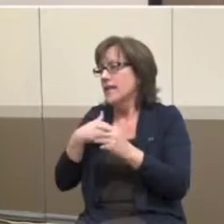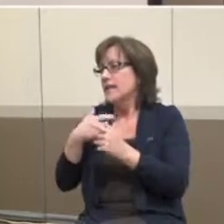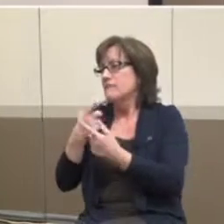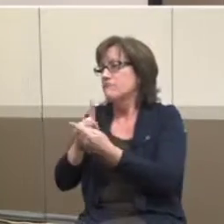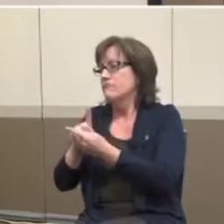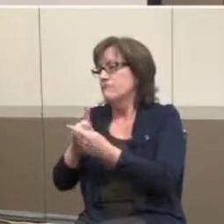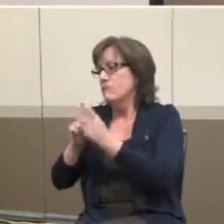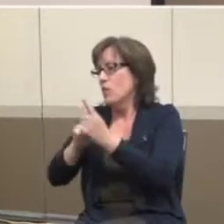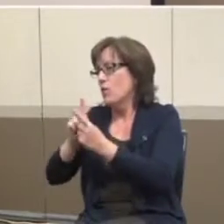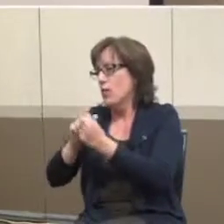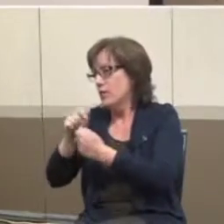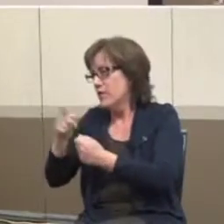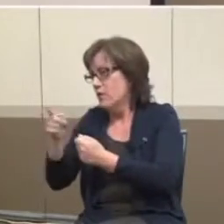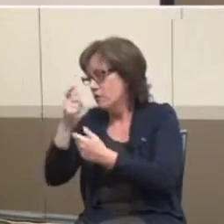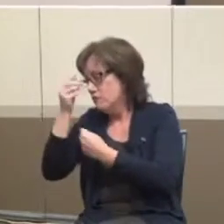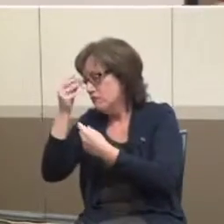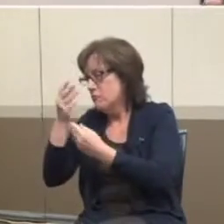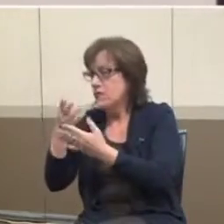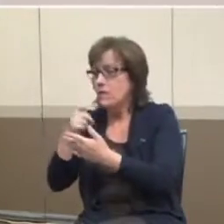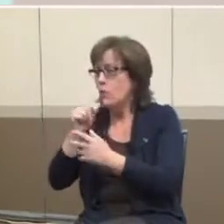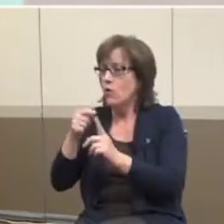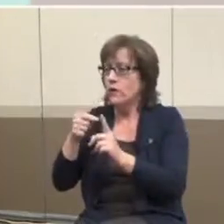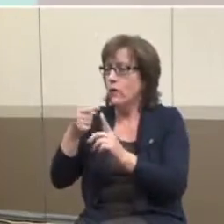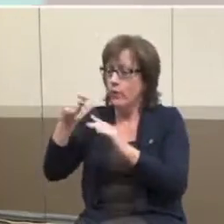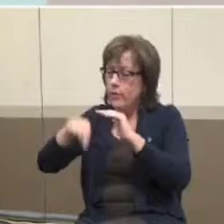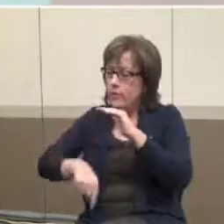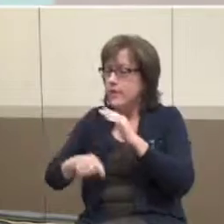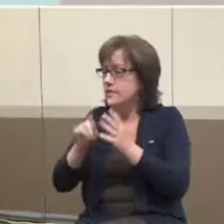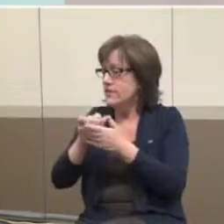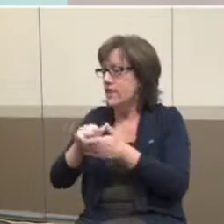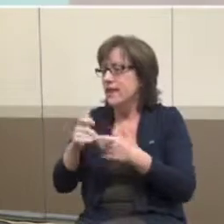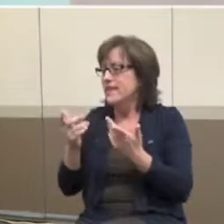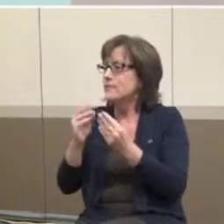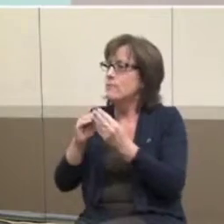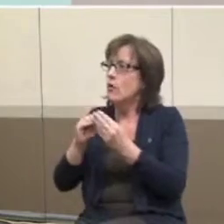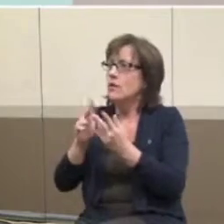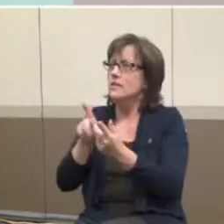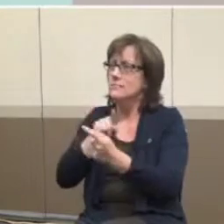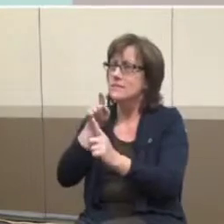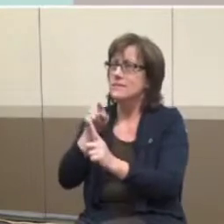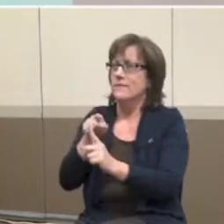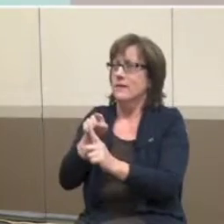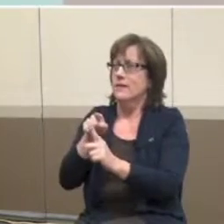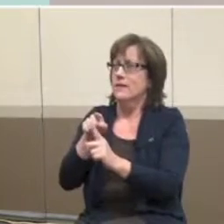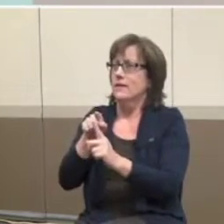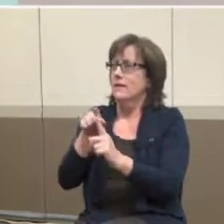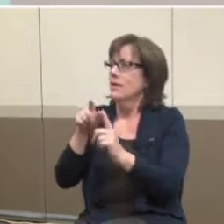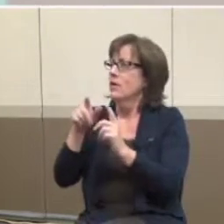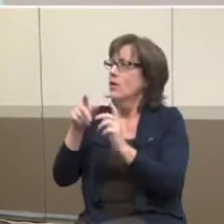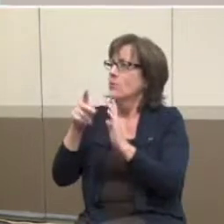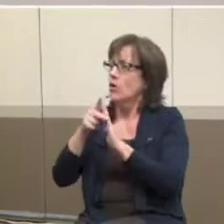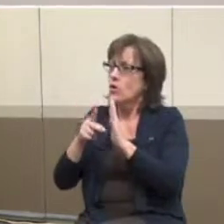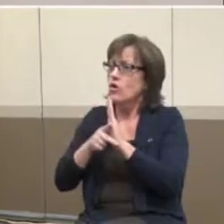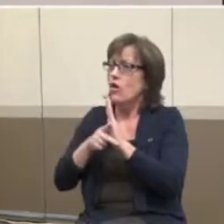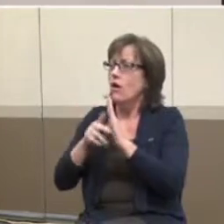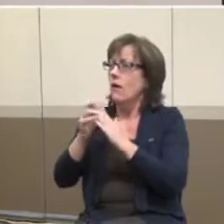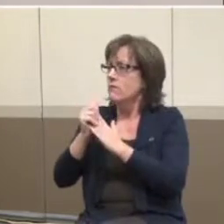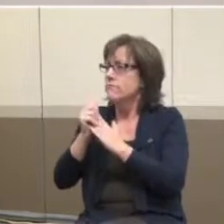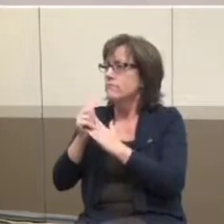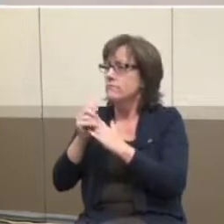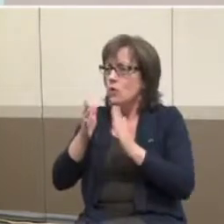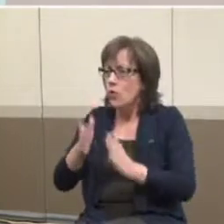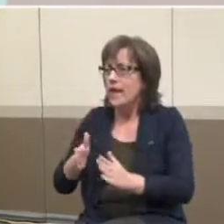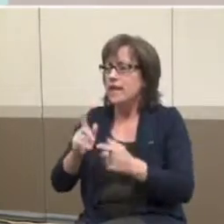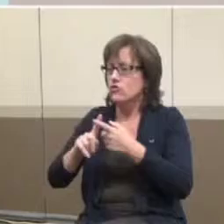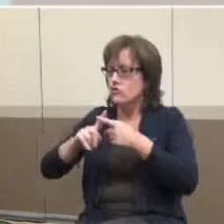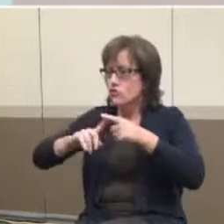later. That's more of a specific protocol kind of drumming experience